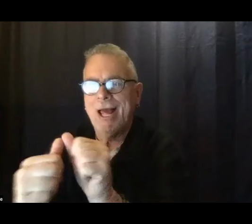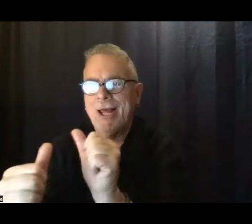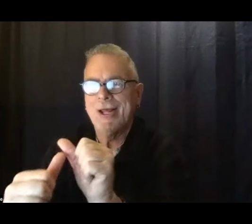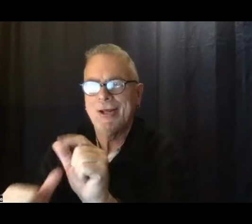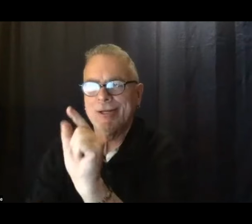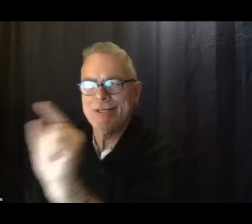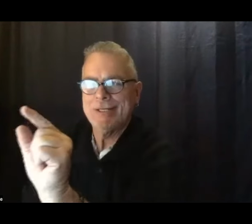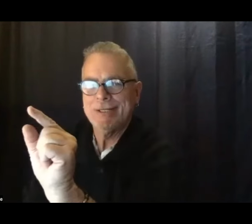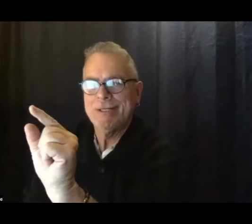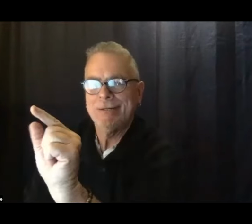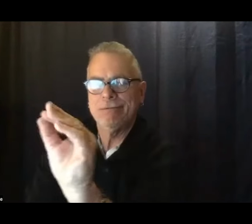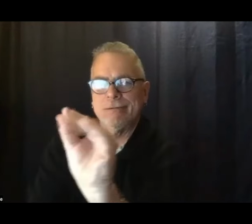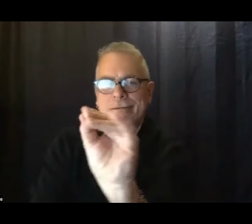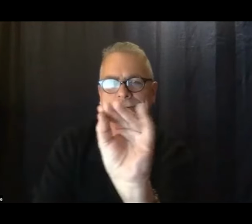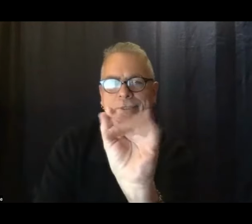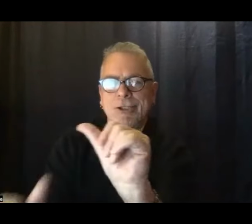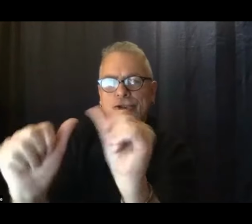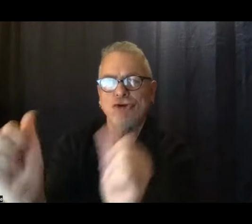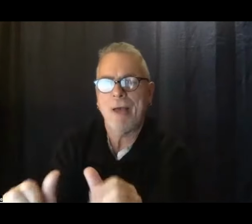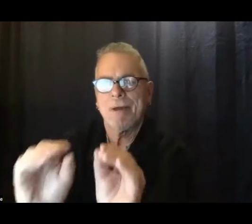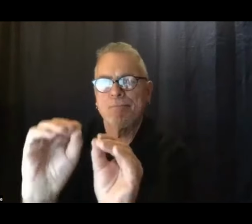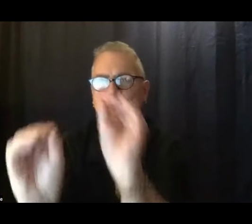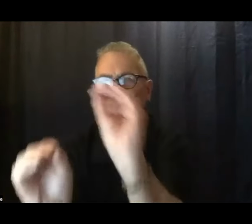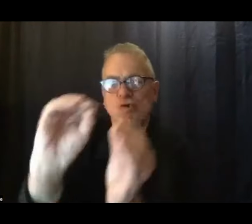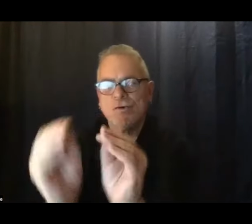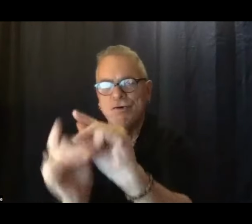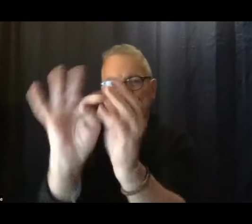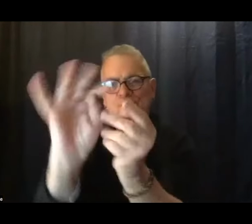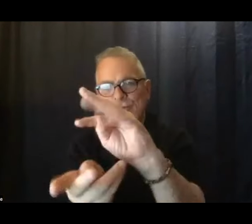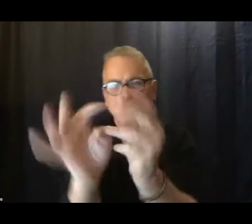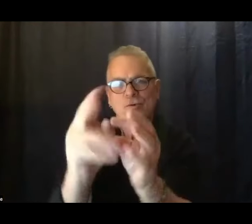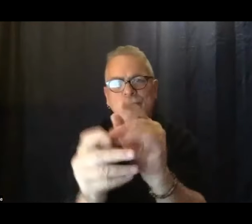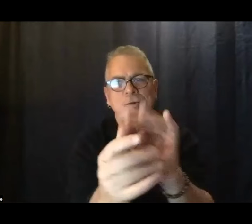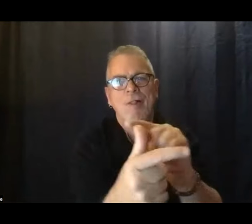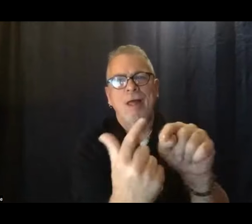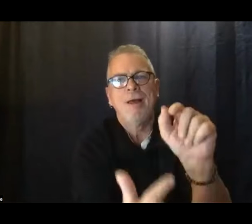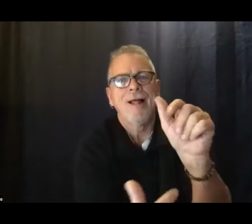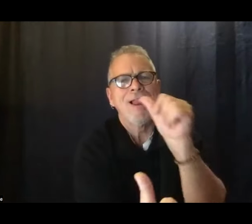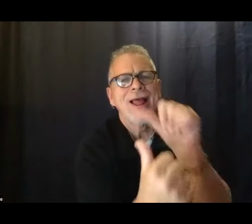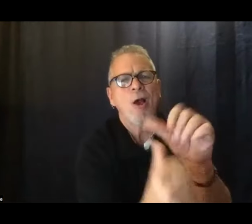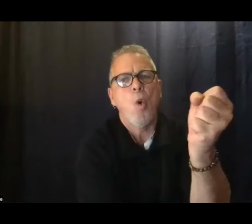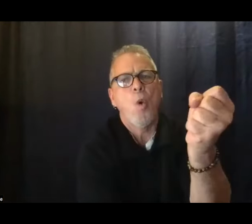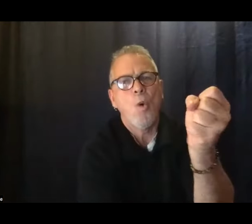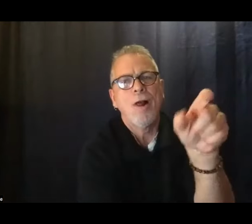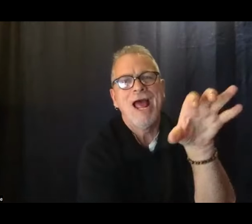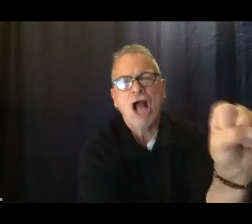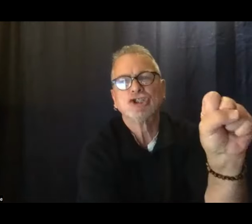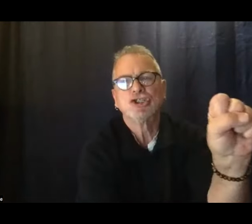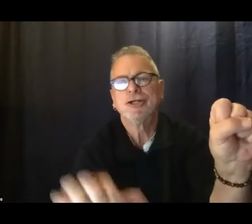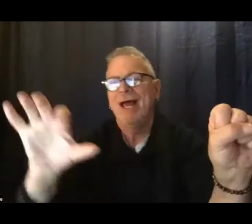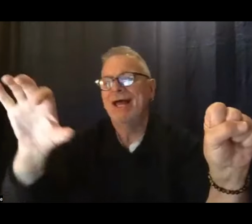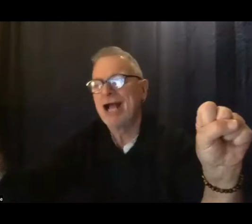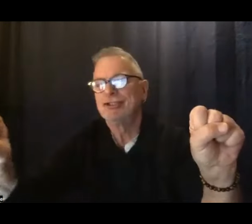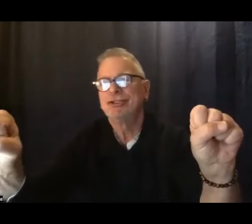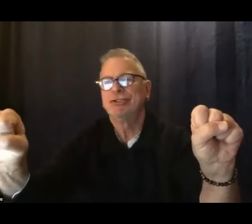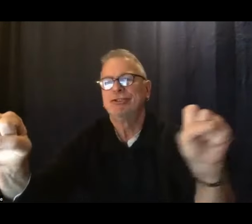So that's another way that you can catch some of those letters. You start with the beginning, you know that the shape and the movement of the interior letters is fine, and then you get to